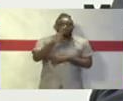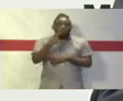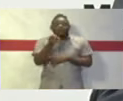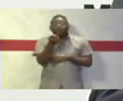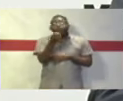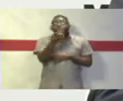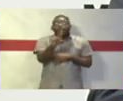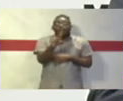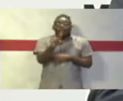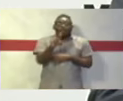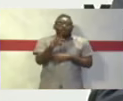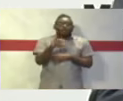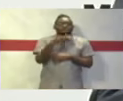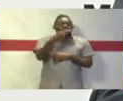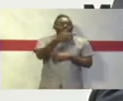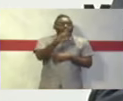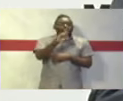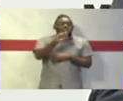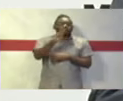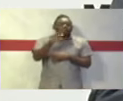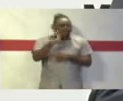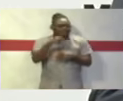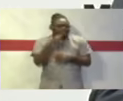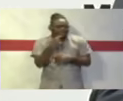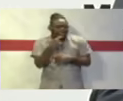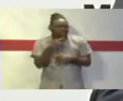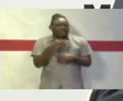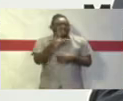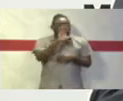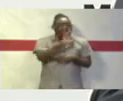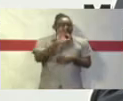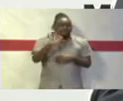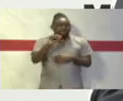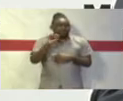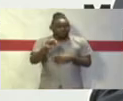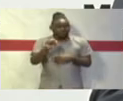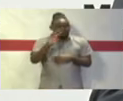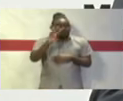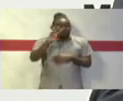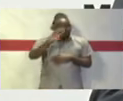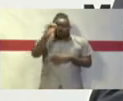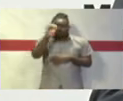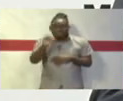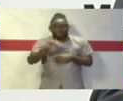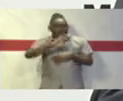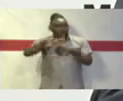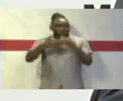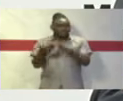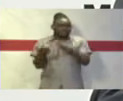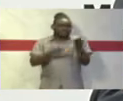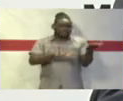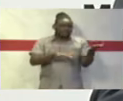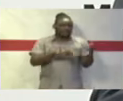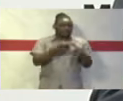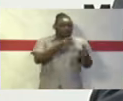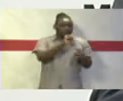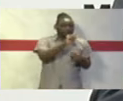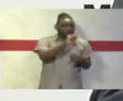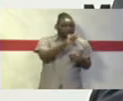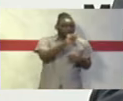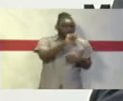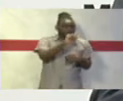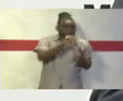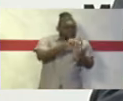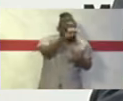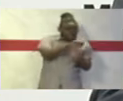any deaths related to, and we have 99.4% of all the deaths that occurred since May to present that would have occurred during